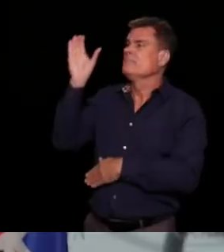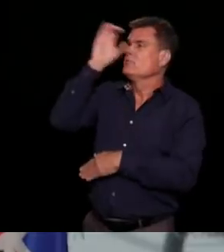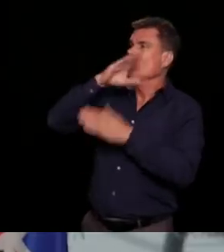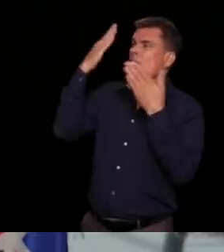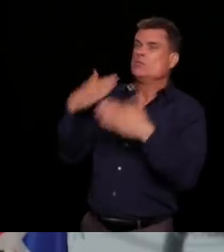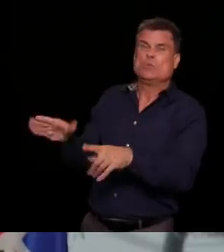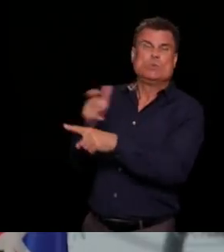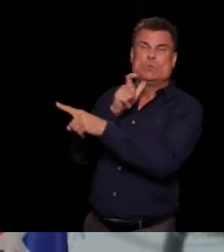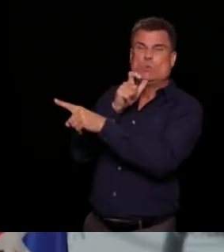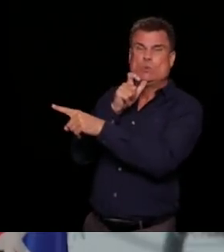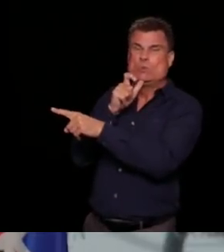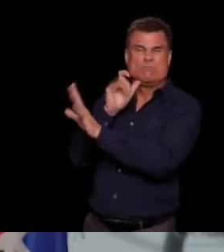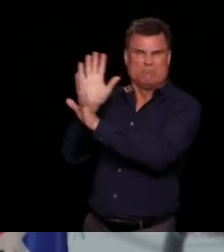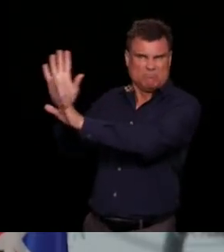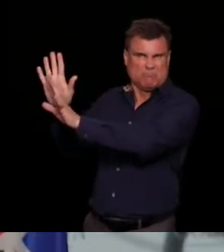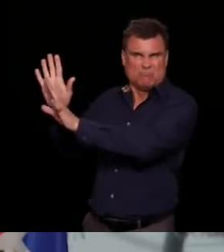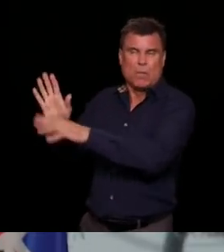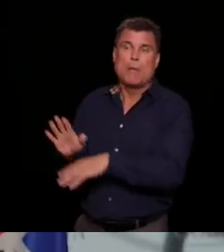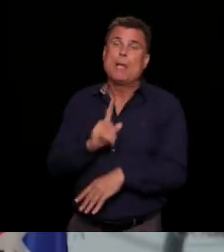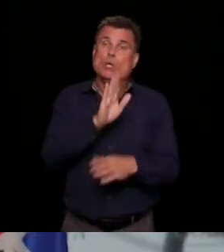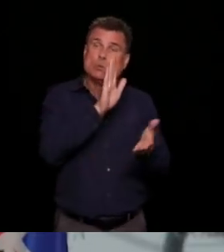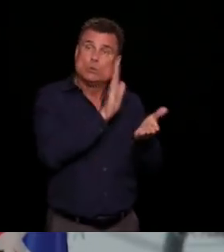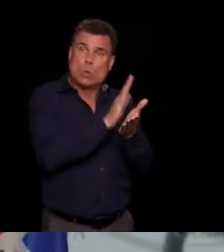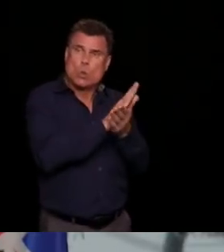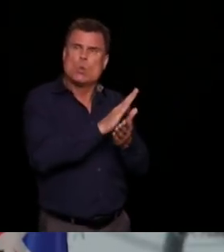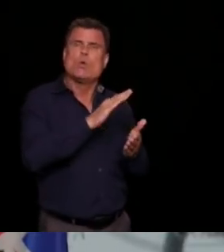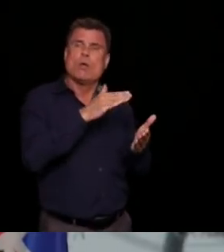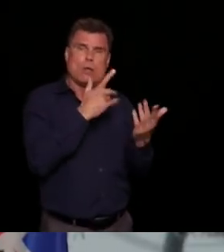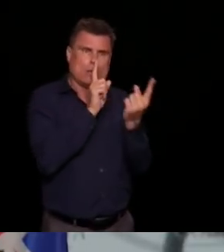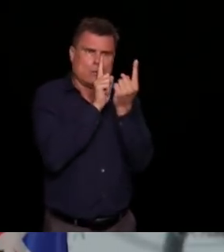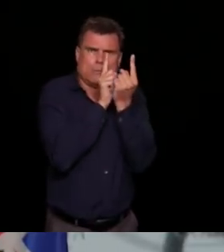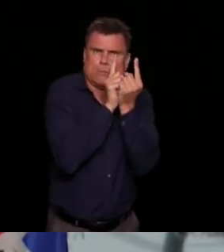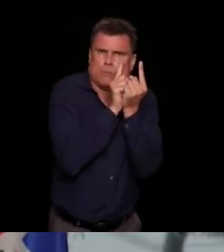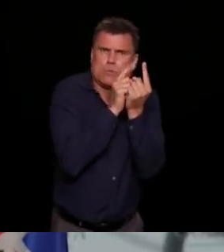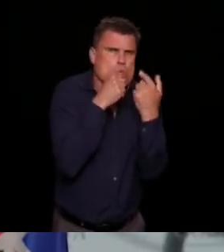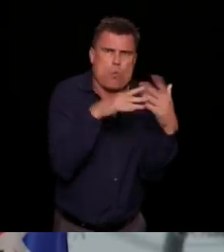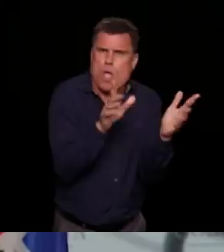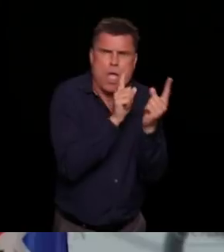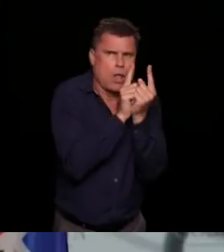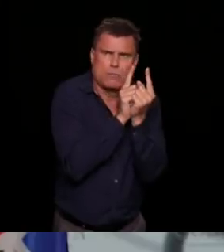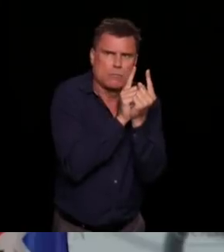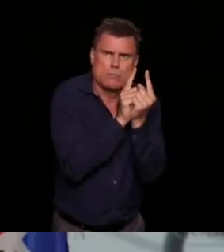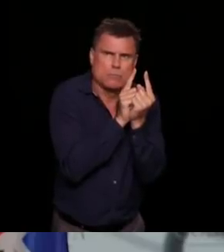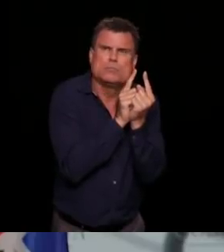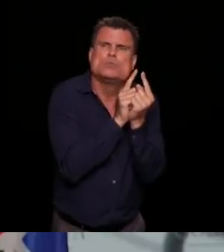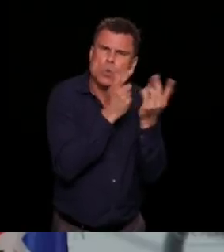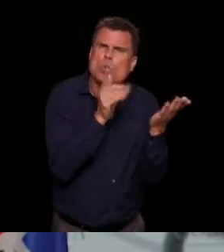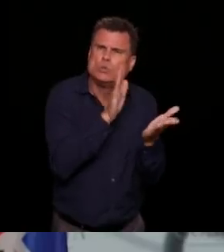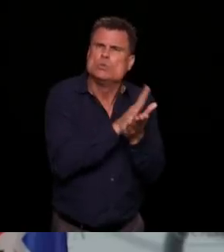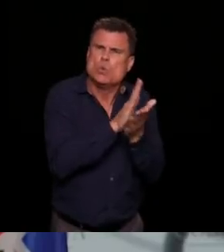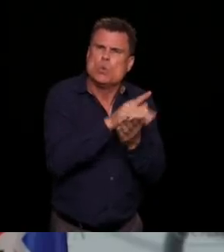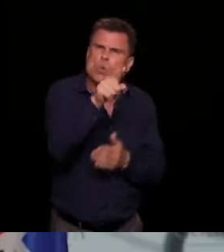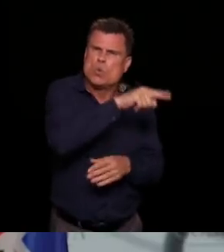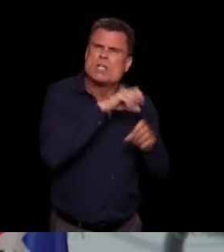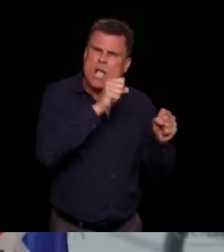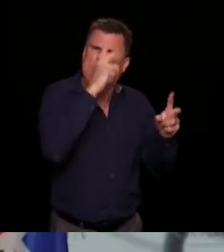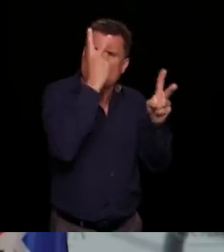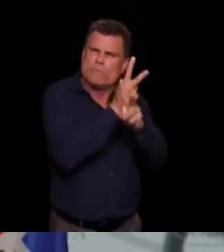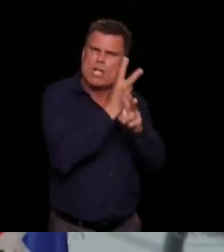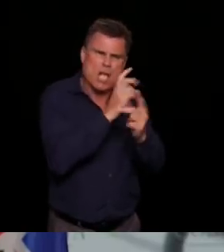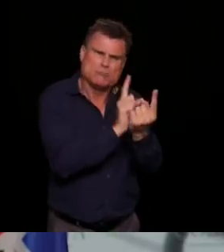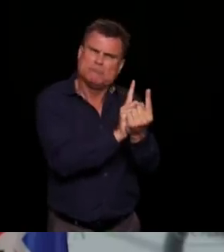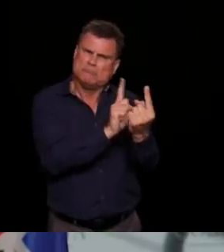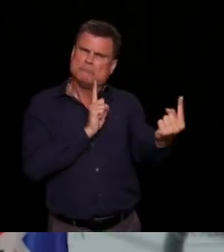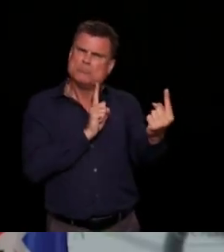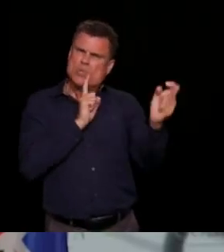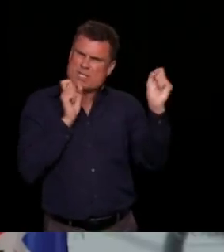is to reduce really close face-to-face contact with individuals. And there are absolutely ways to do that in the school setting. So